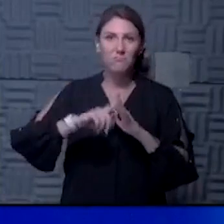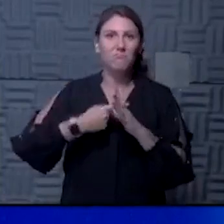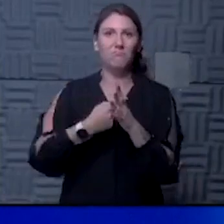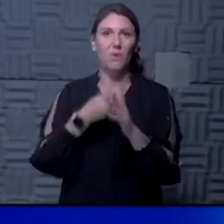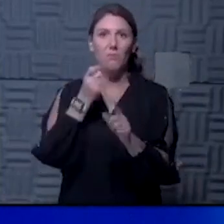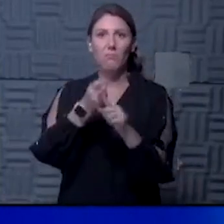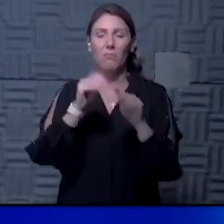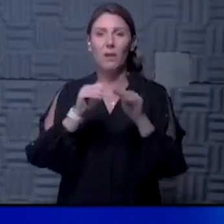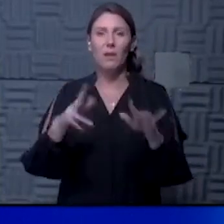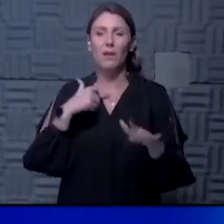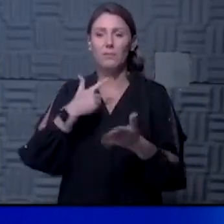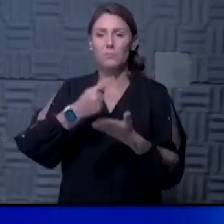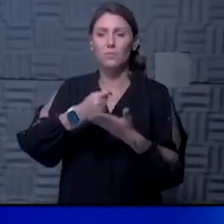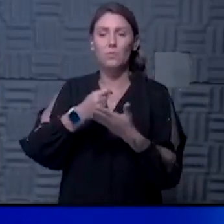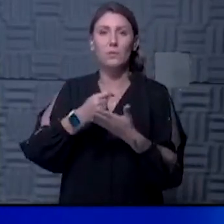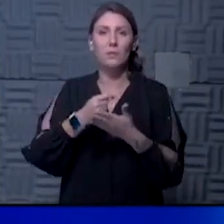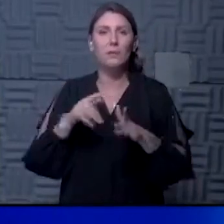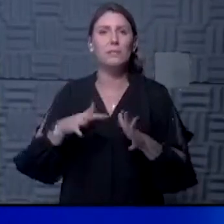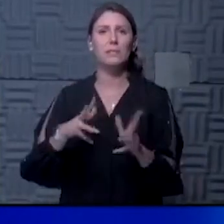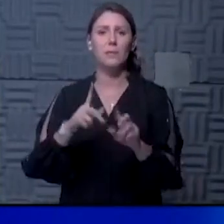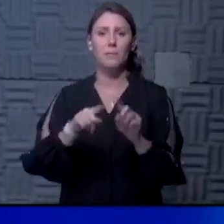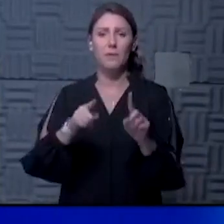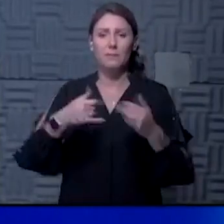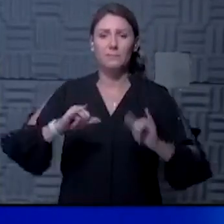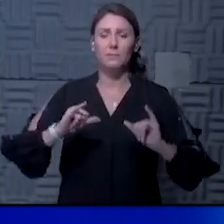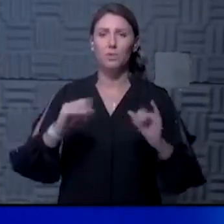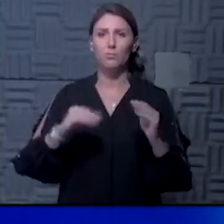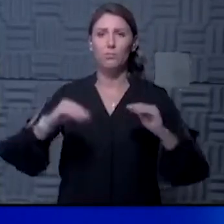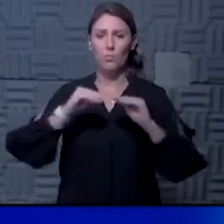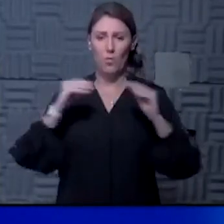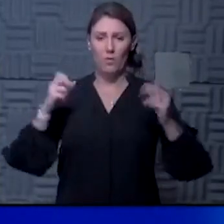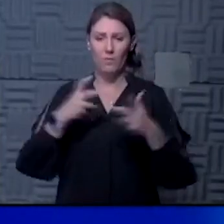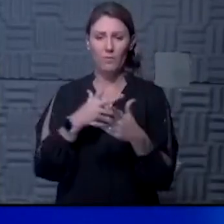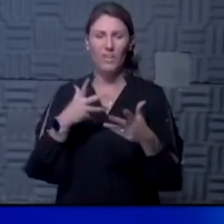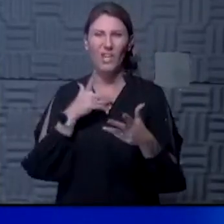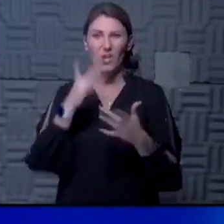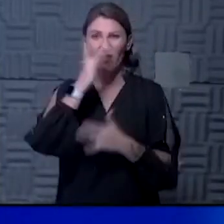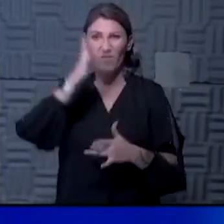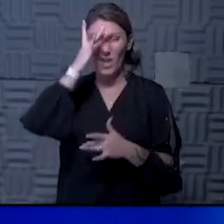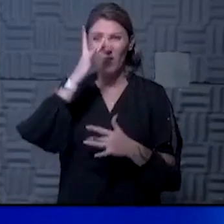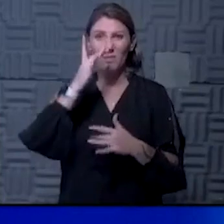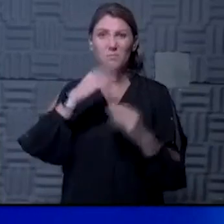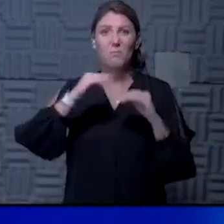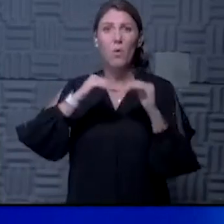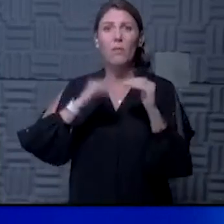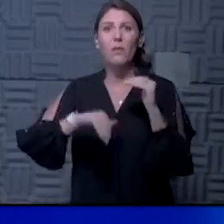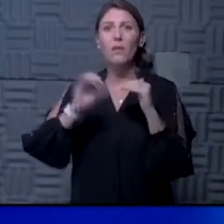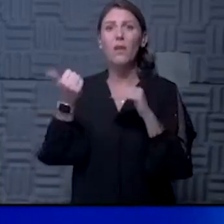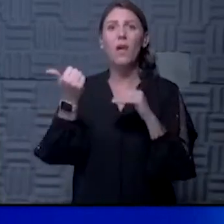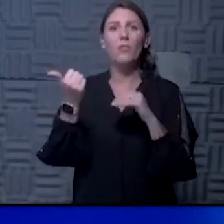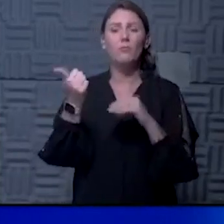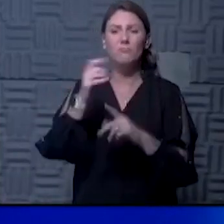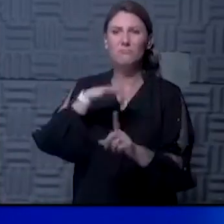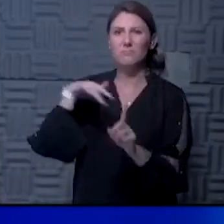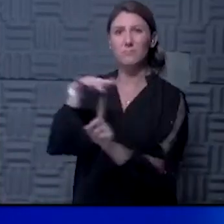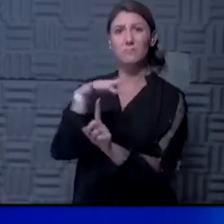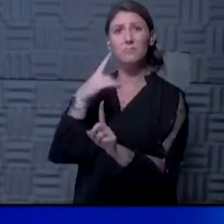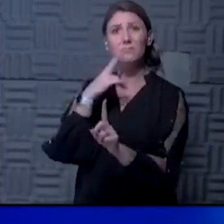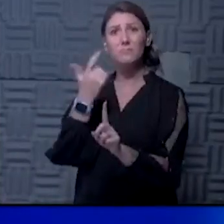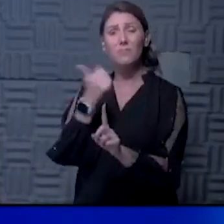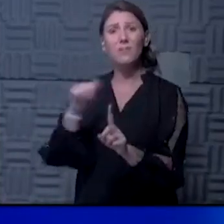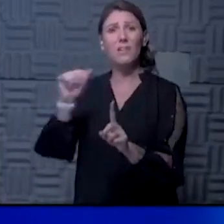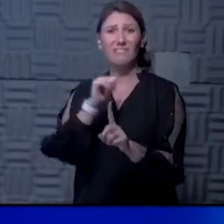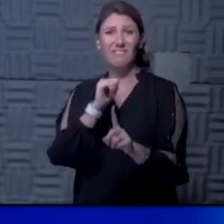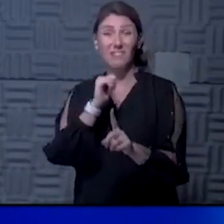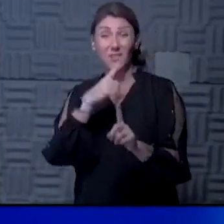am treating the anxiety, but still have more fear of the virus than most others around me. Is there any reassurance that you can give someone